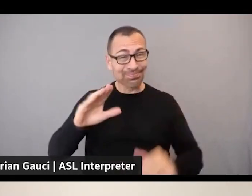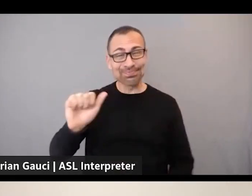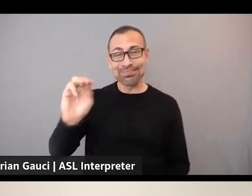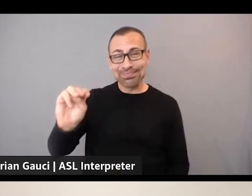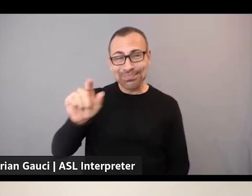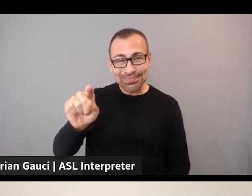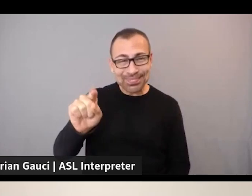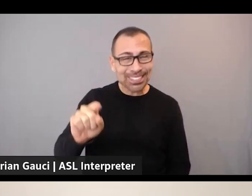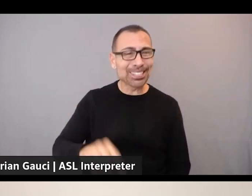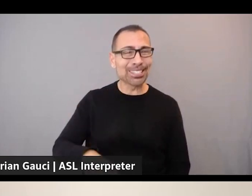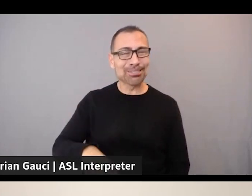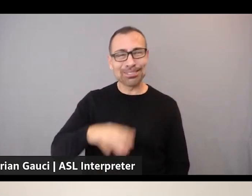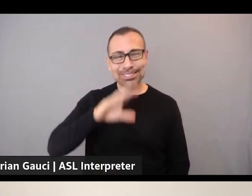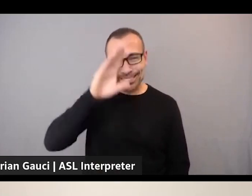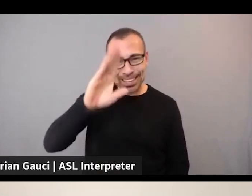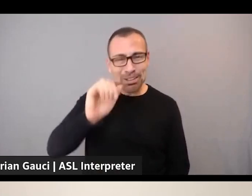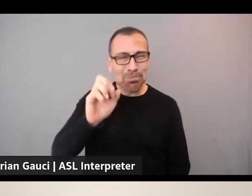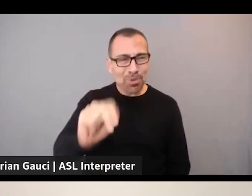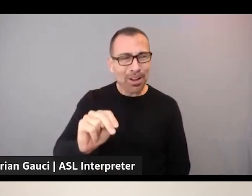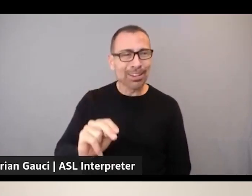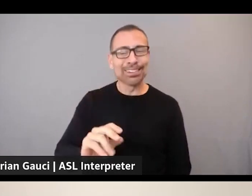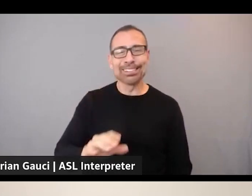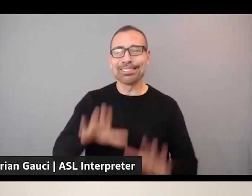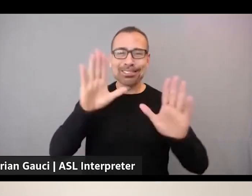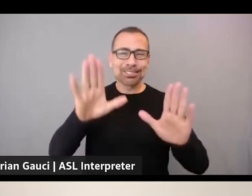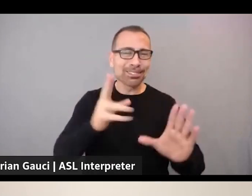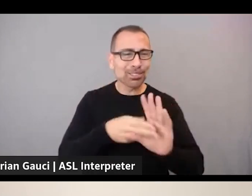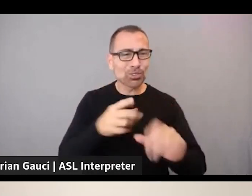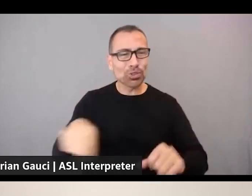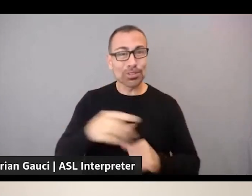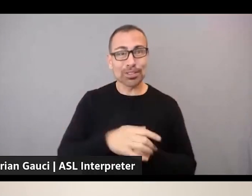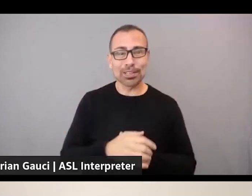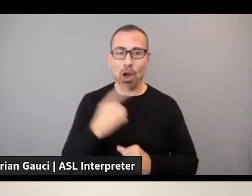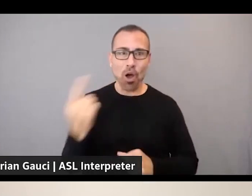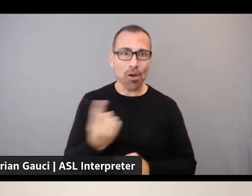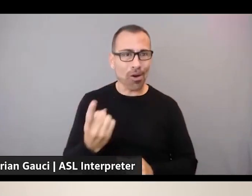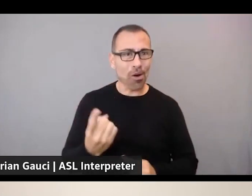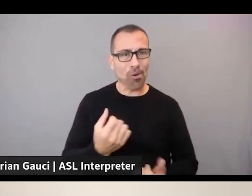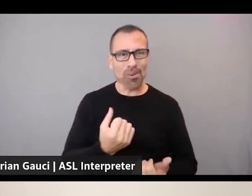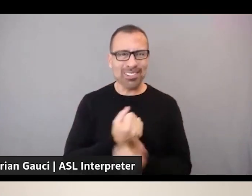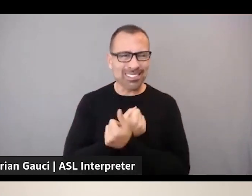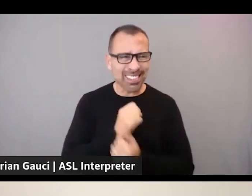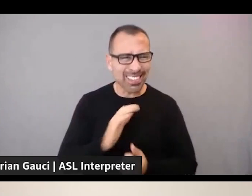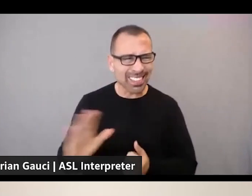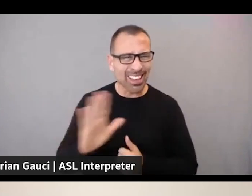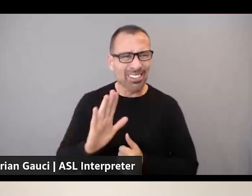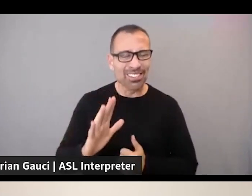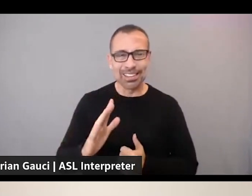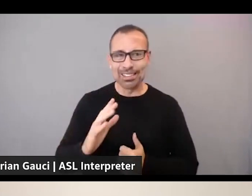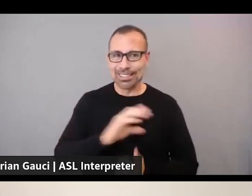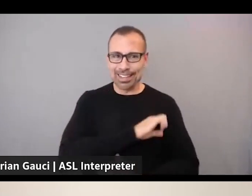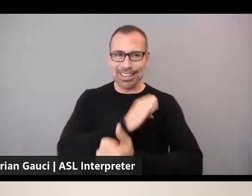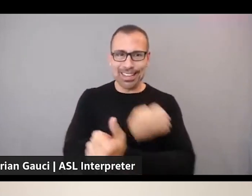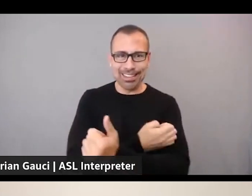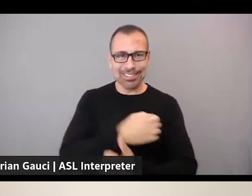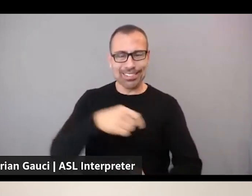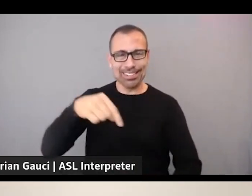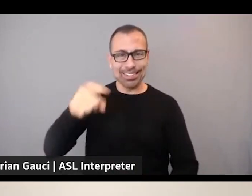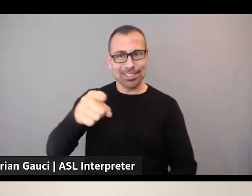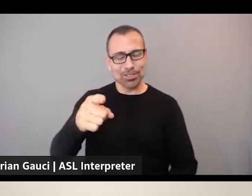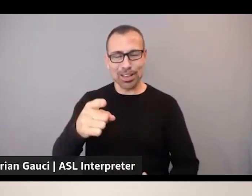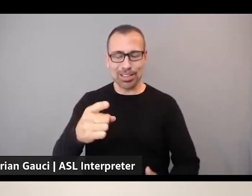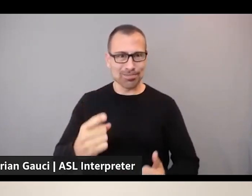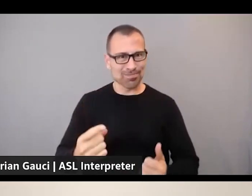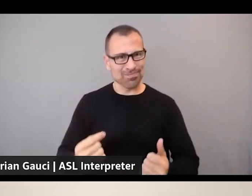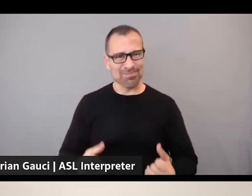Really always love the energy you bring to the table, especially on a Friday. You can always use some of that on a Friday. So